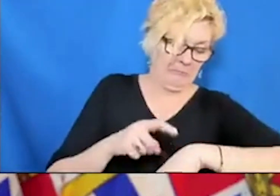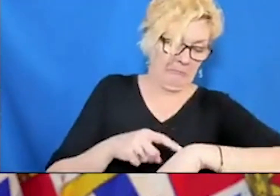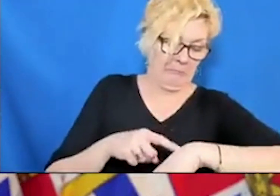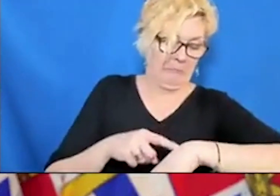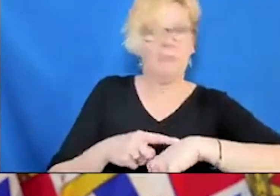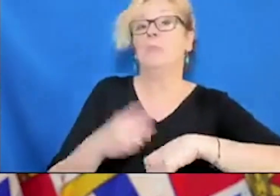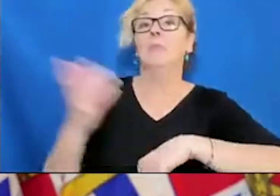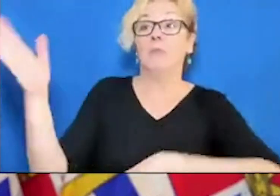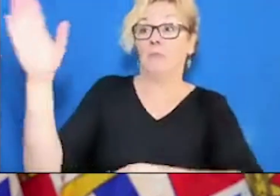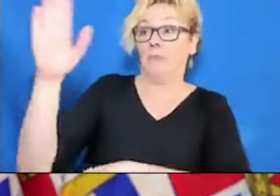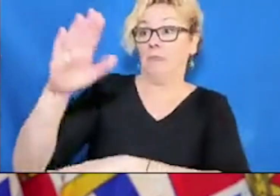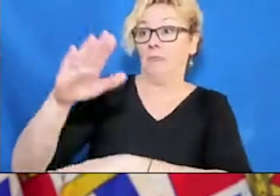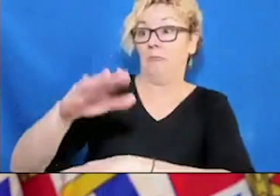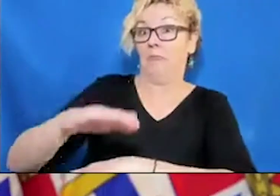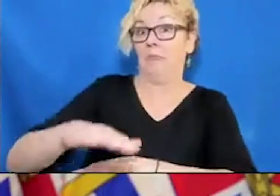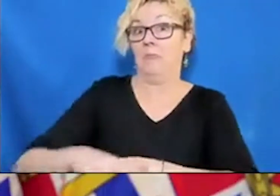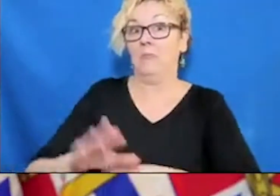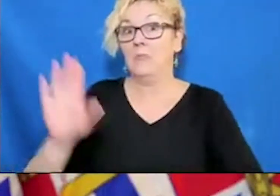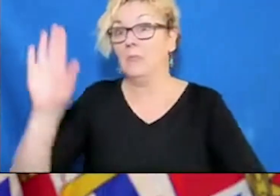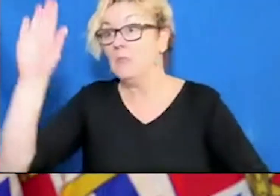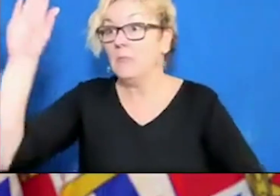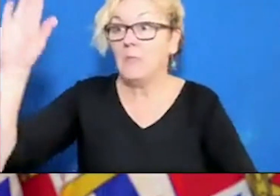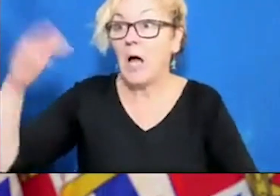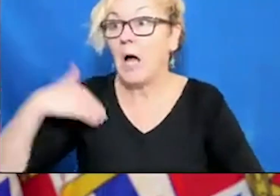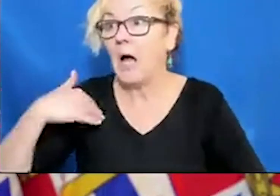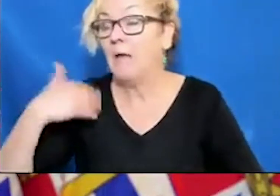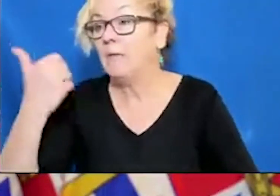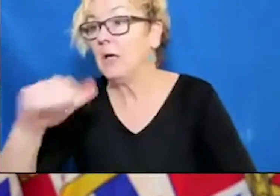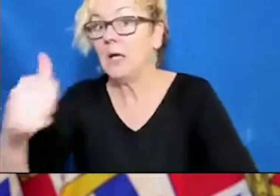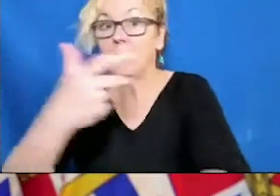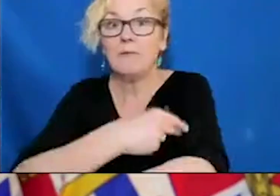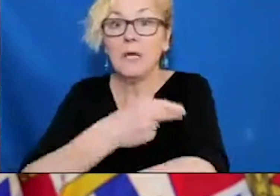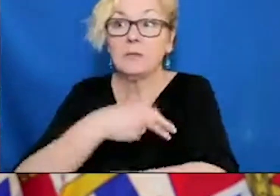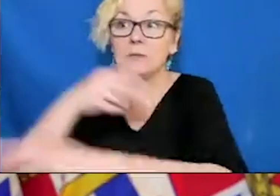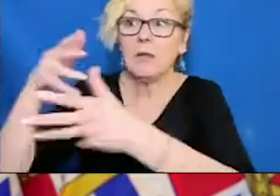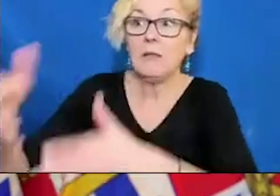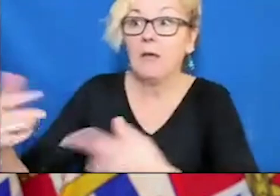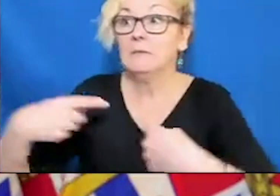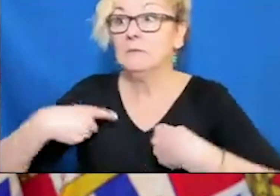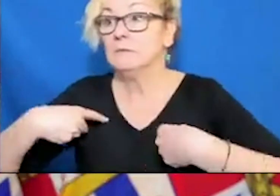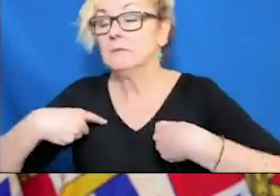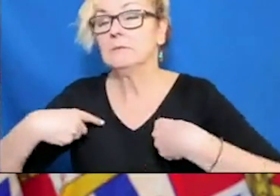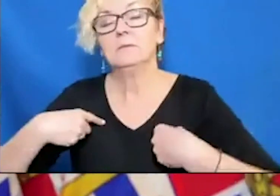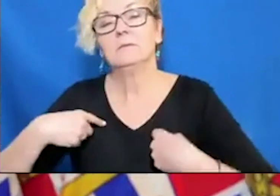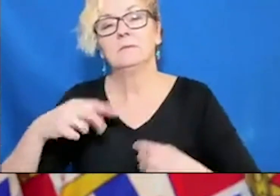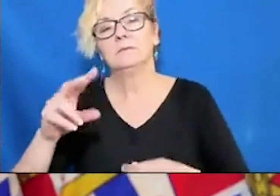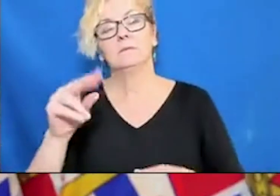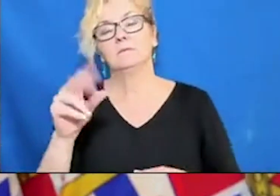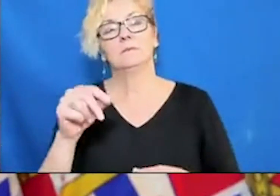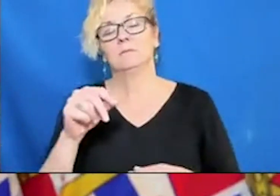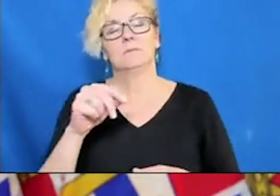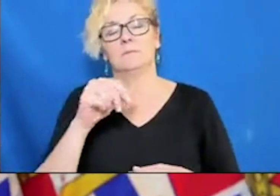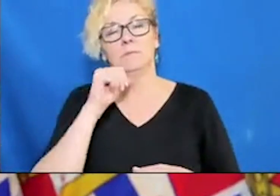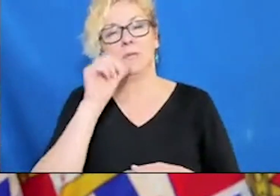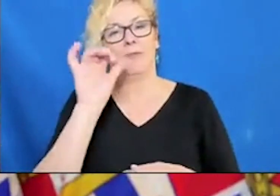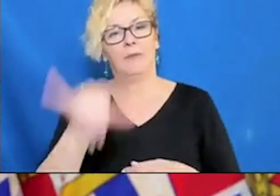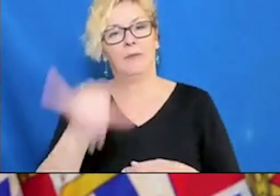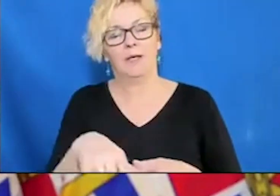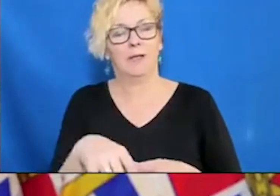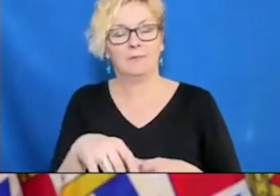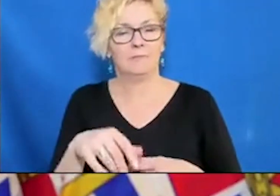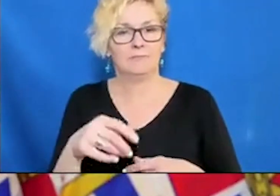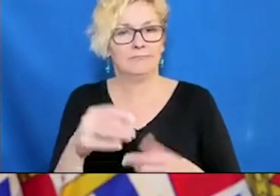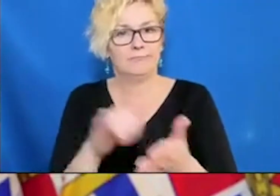plan the clinics, how the doses are drawn up, how many vials are thawed at a time, etc. So yeah, there is a